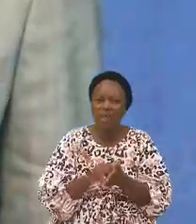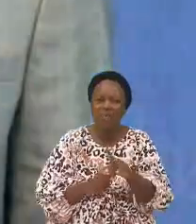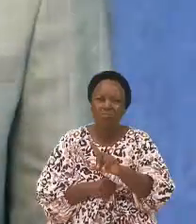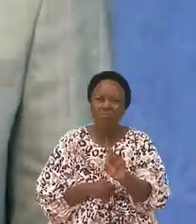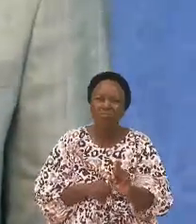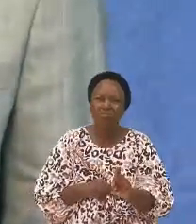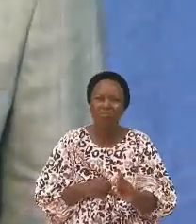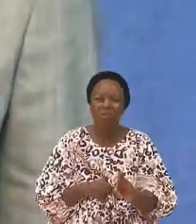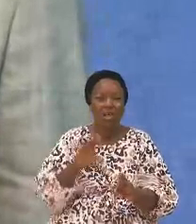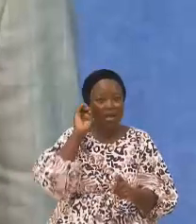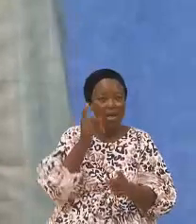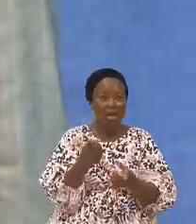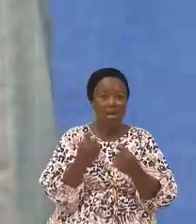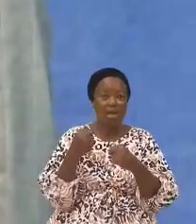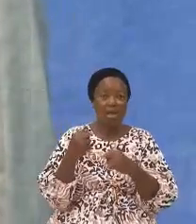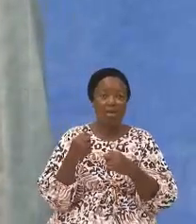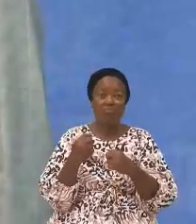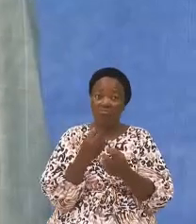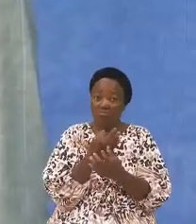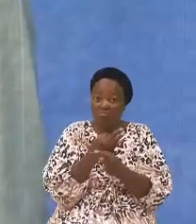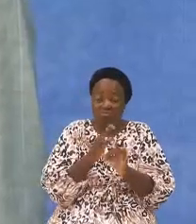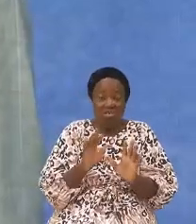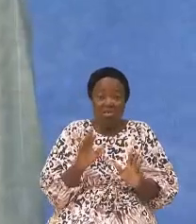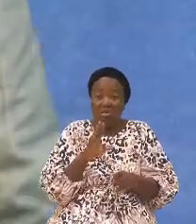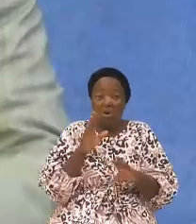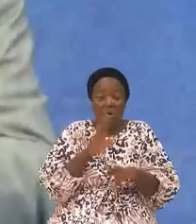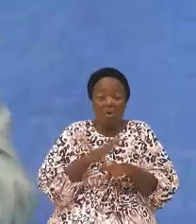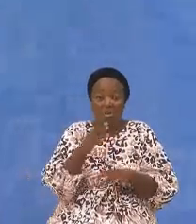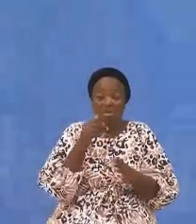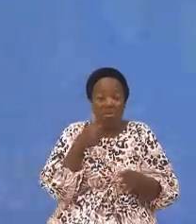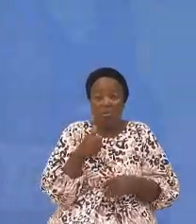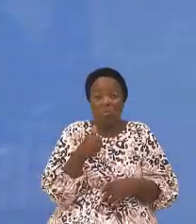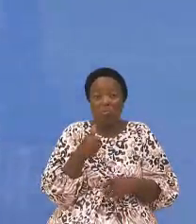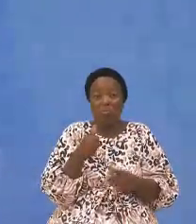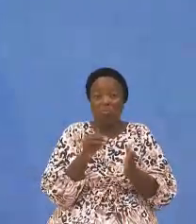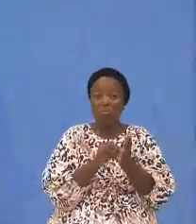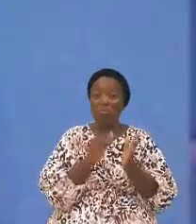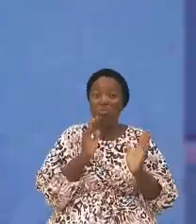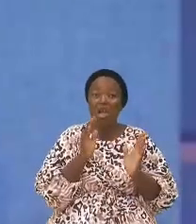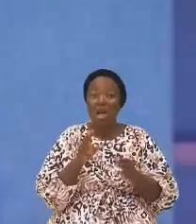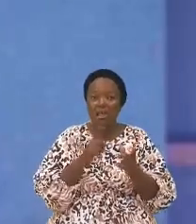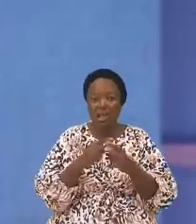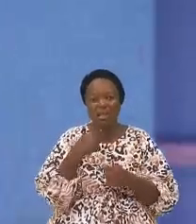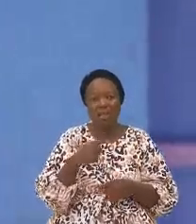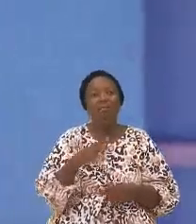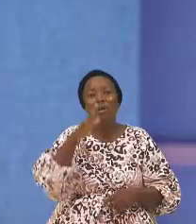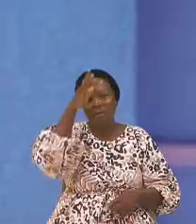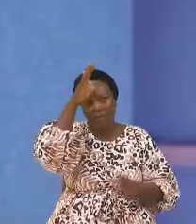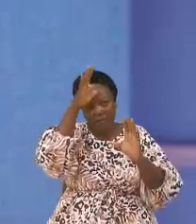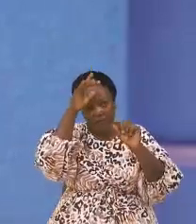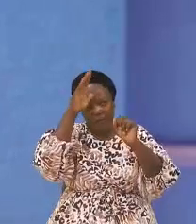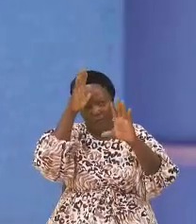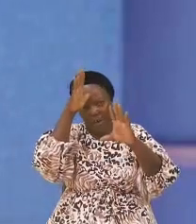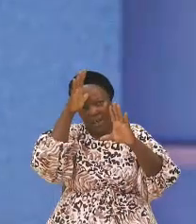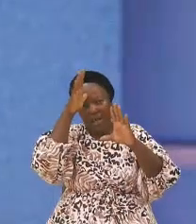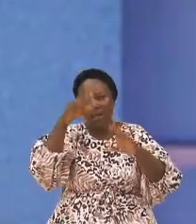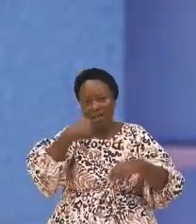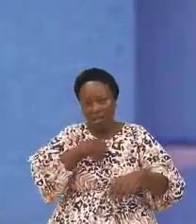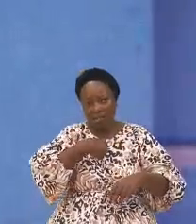a curse for us. What does that mean? He came voluntarily and he said,